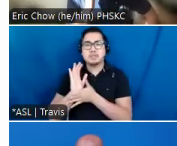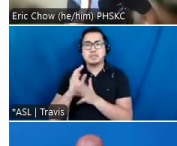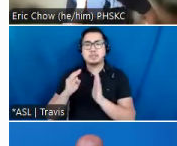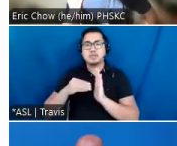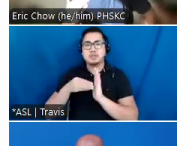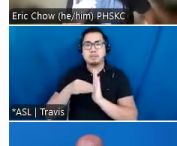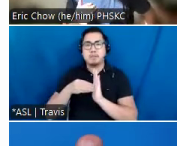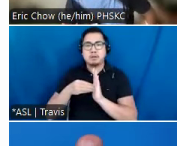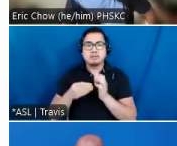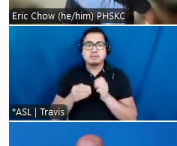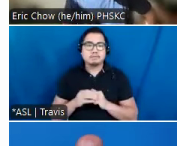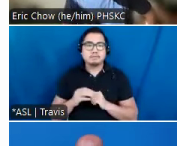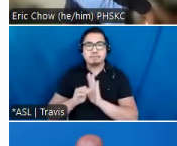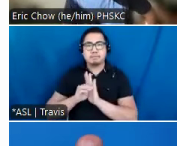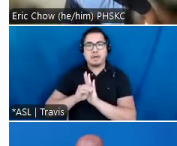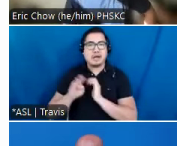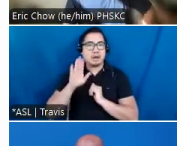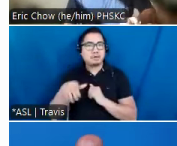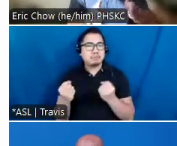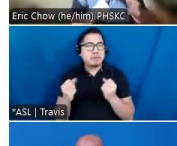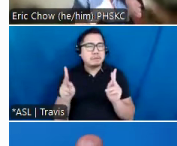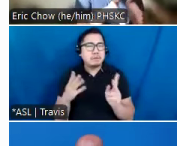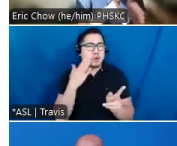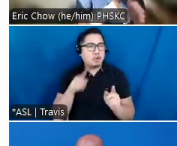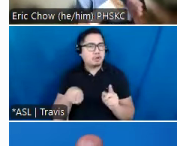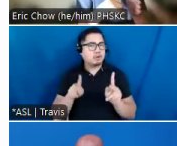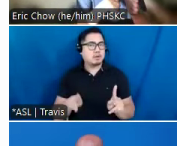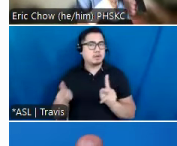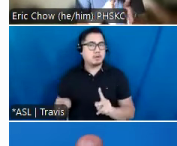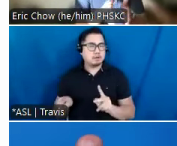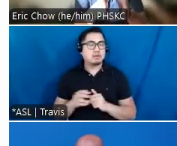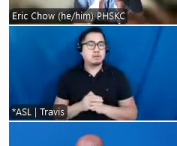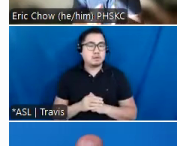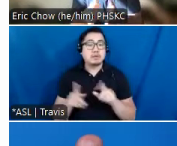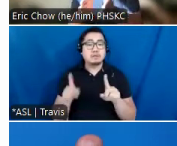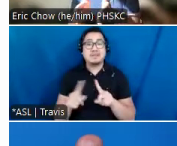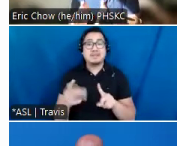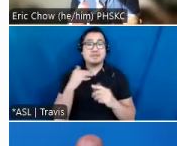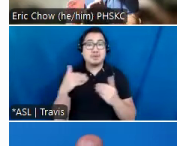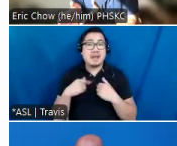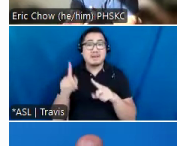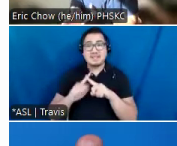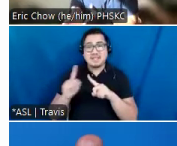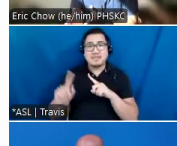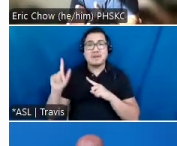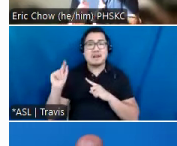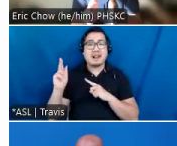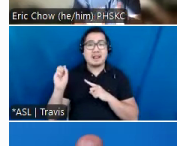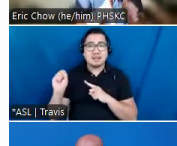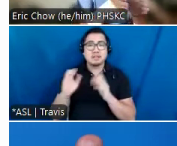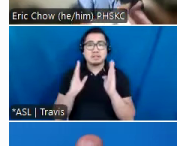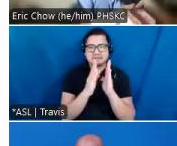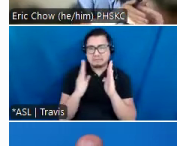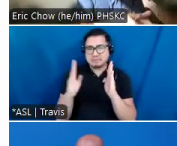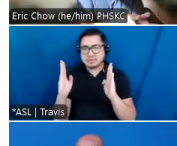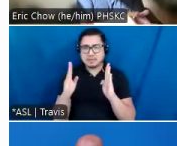be familiar with this analogy, but by having a number of different layers in place to protect